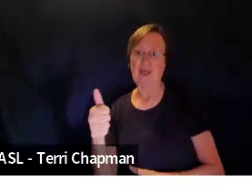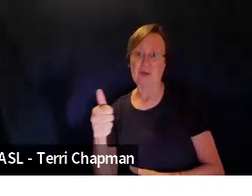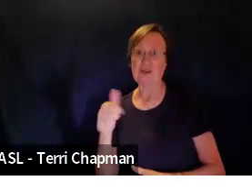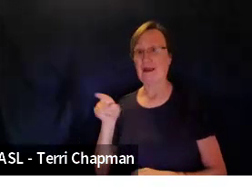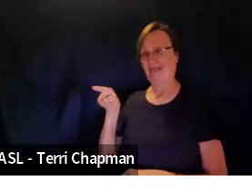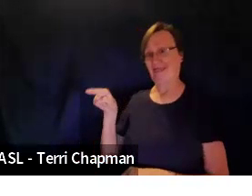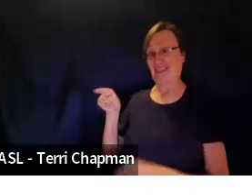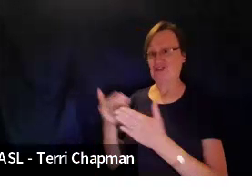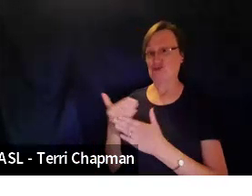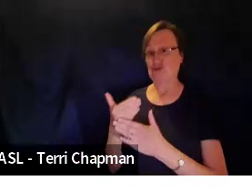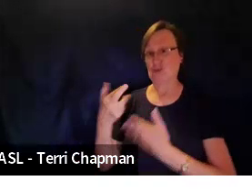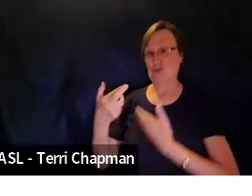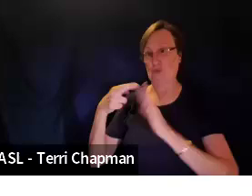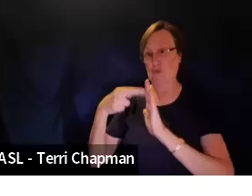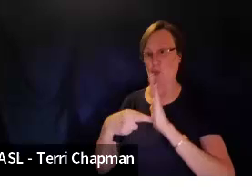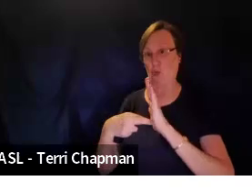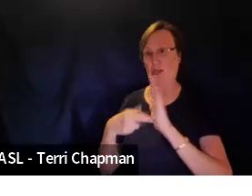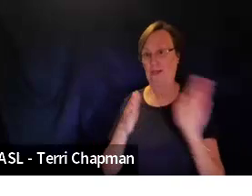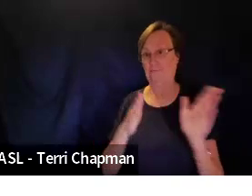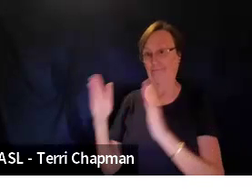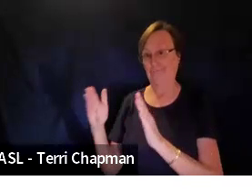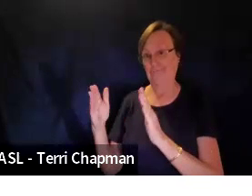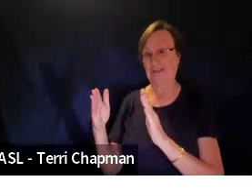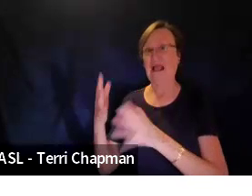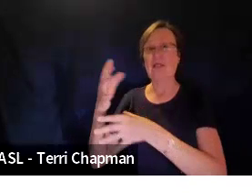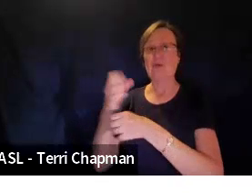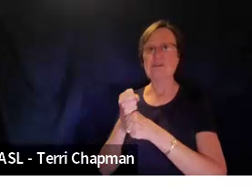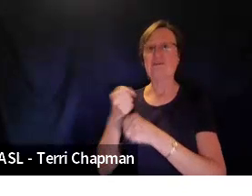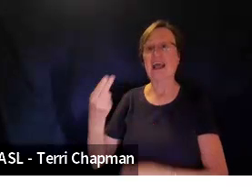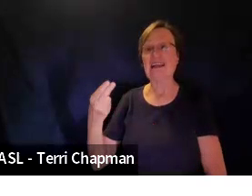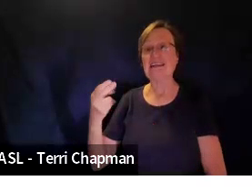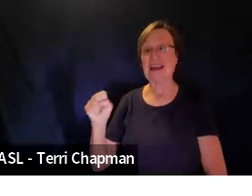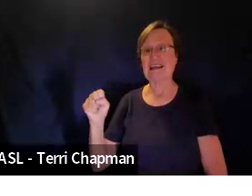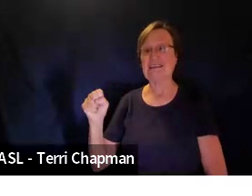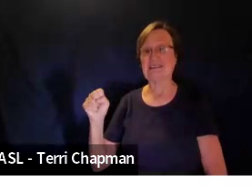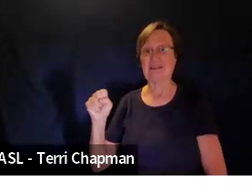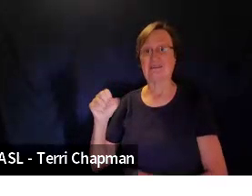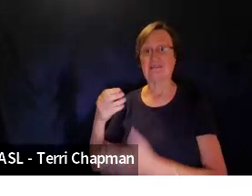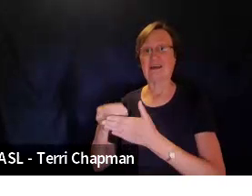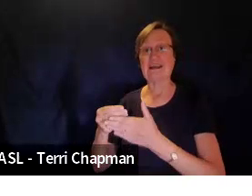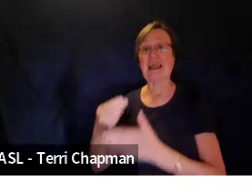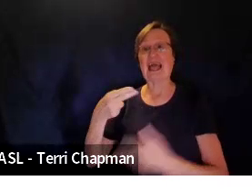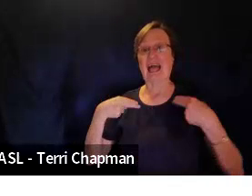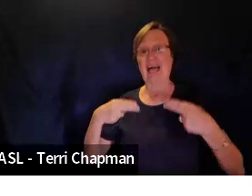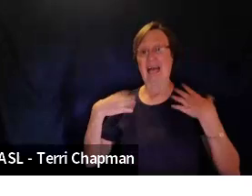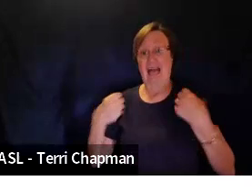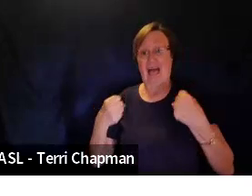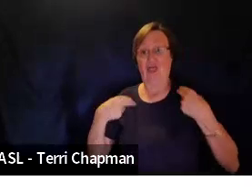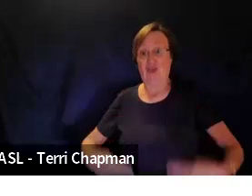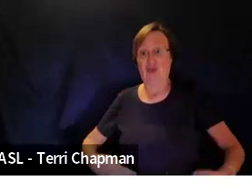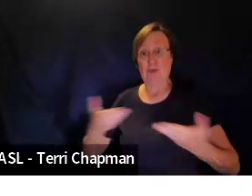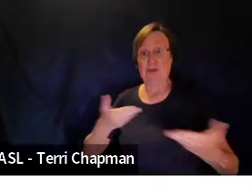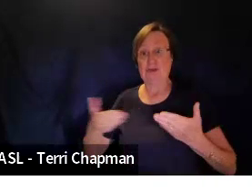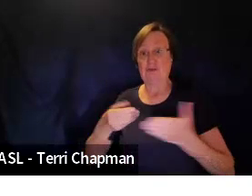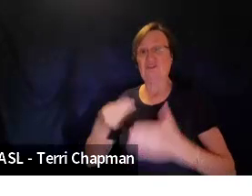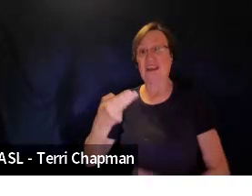rule, those recipients of HHS funding, so Health and Human Services funding, may not or